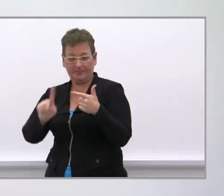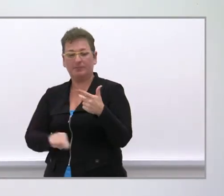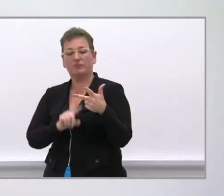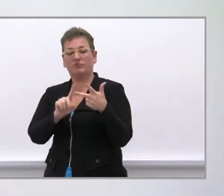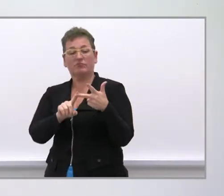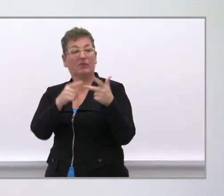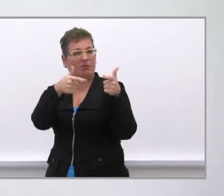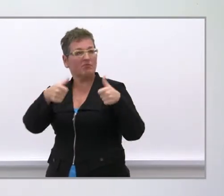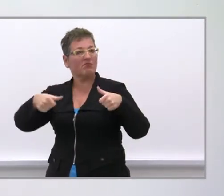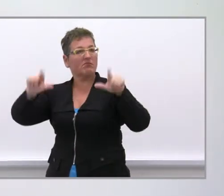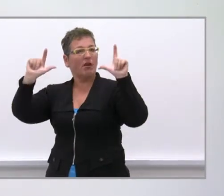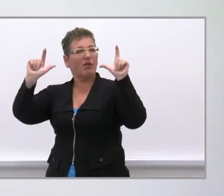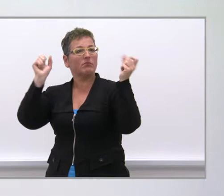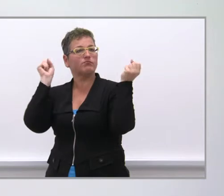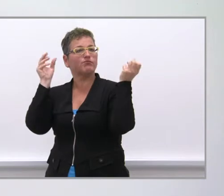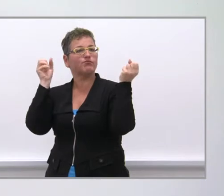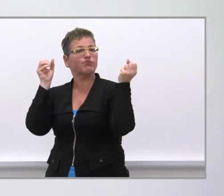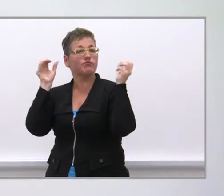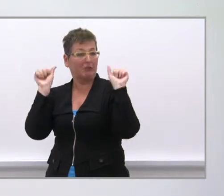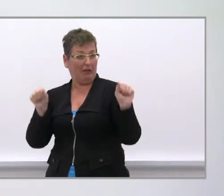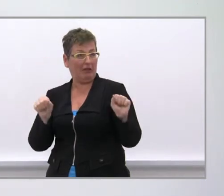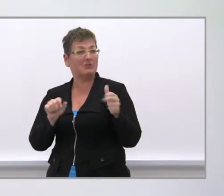You can do a vlog,